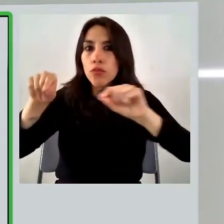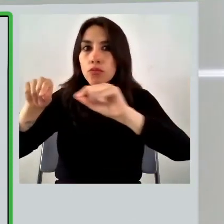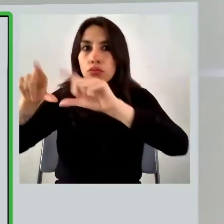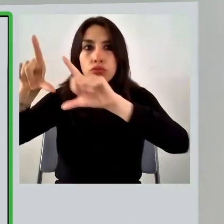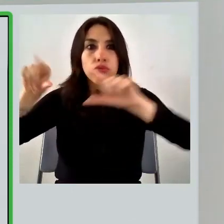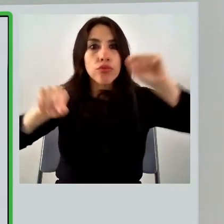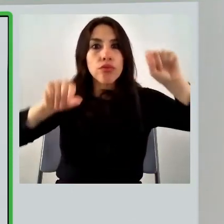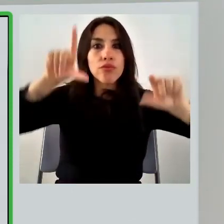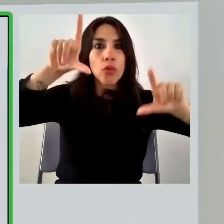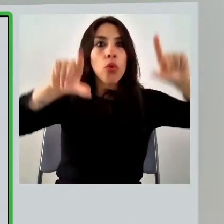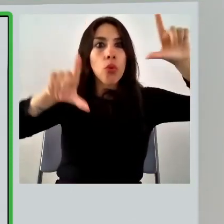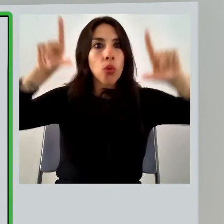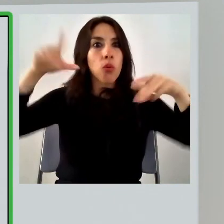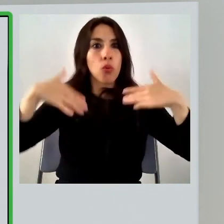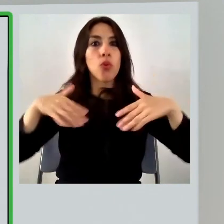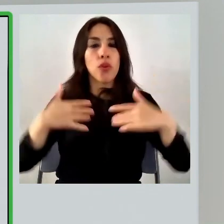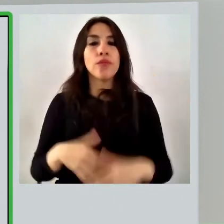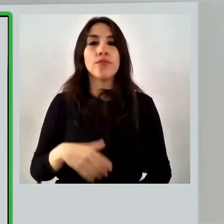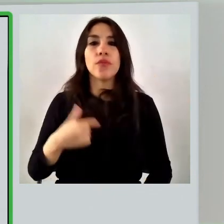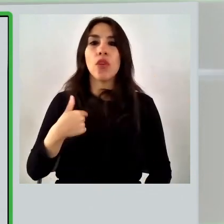questions.